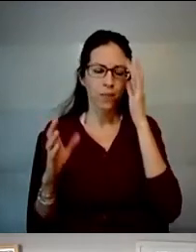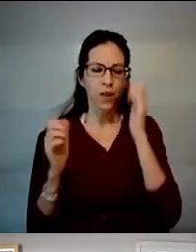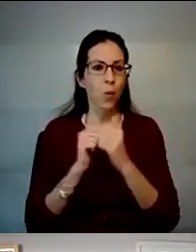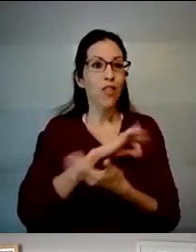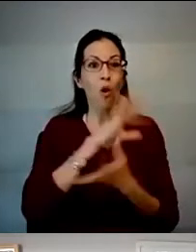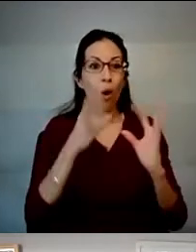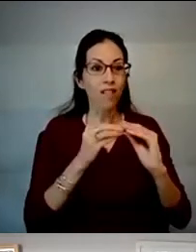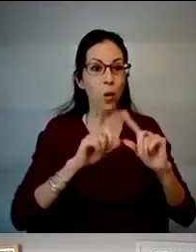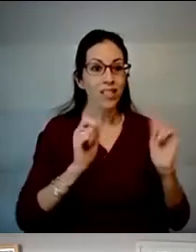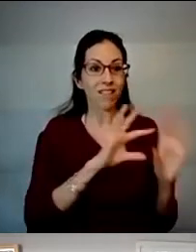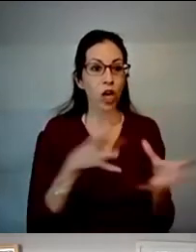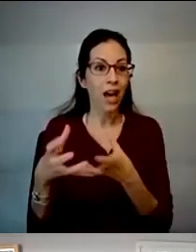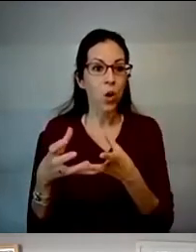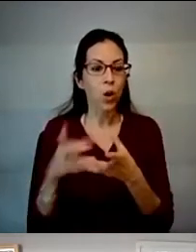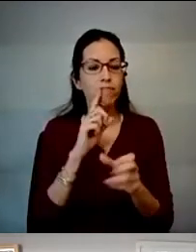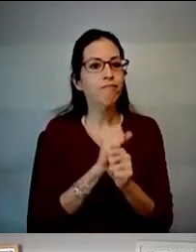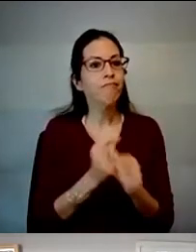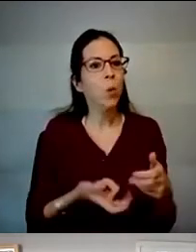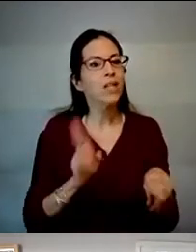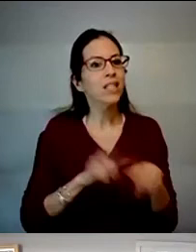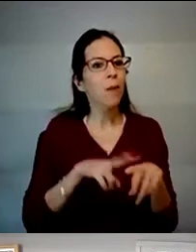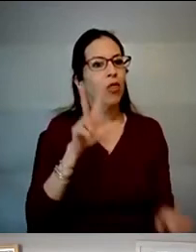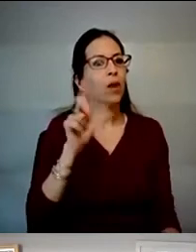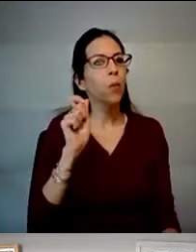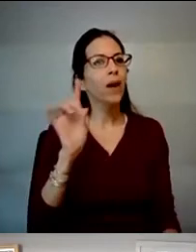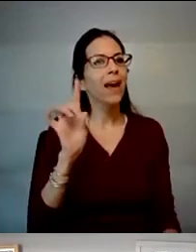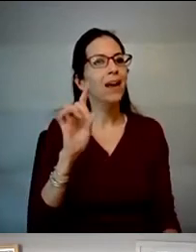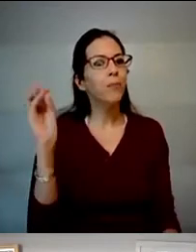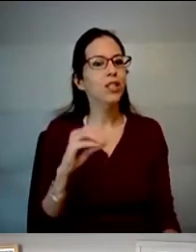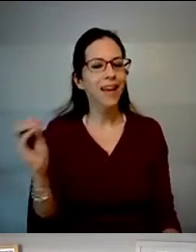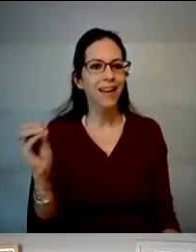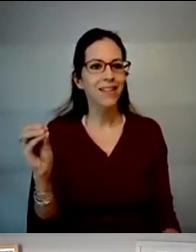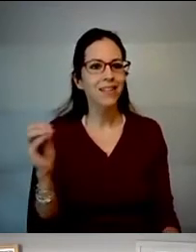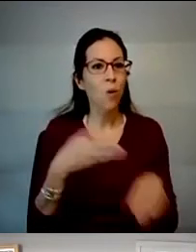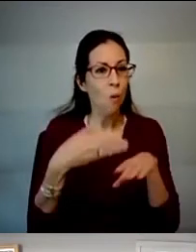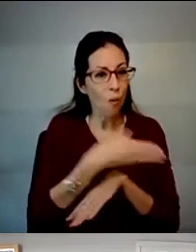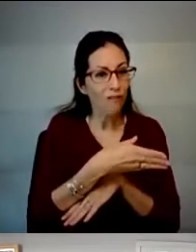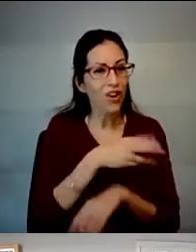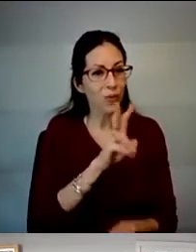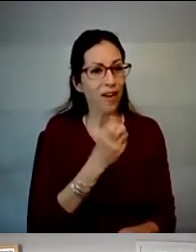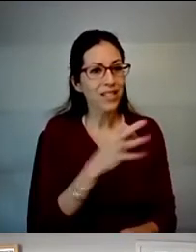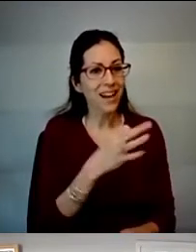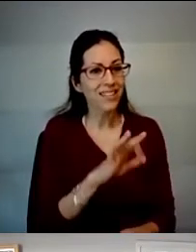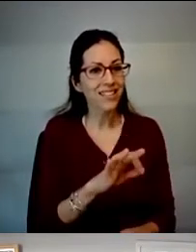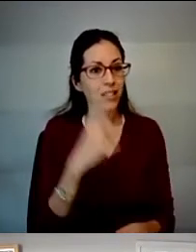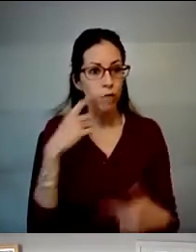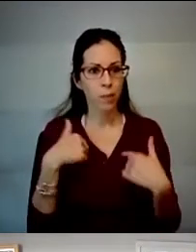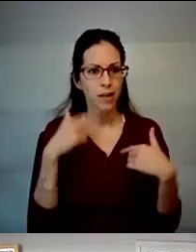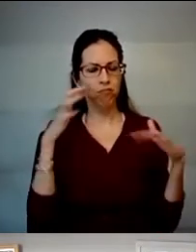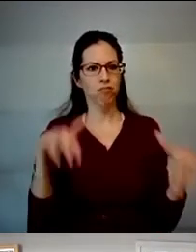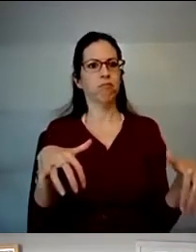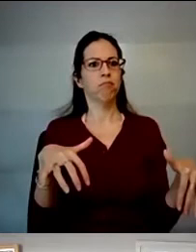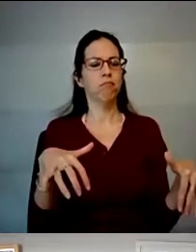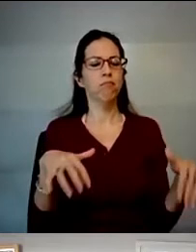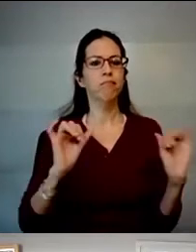was up 3.8% in 2020 versus 2019, which was to me kind of shocking. But it kind of came from the